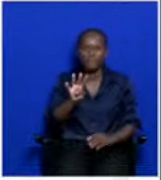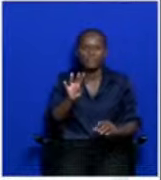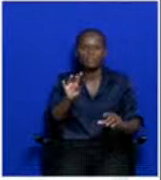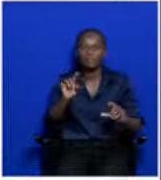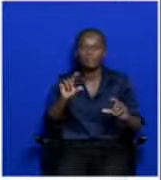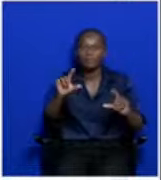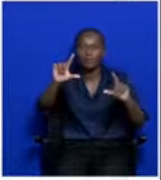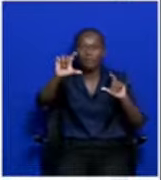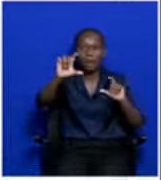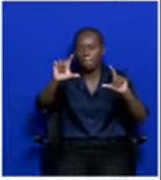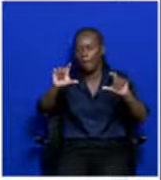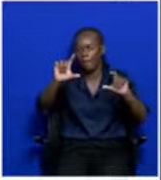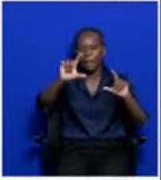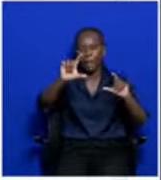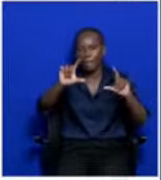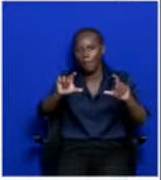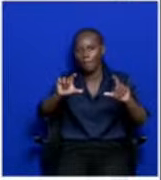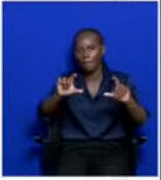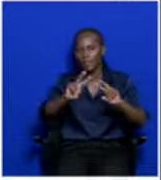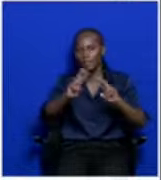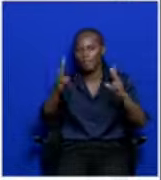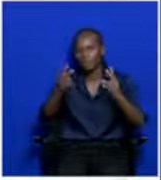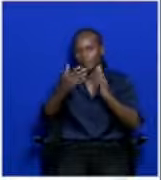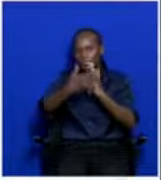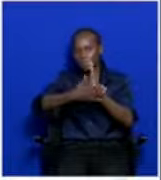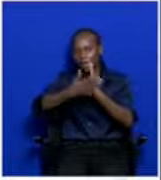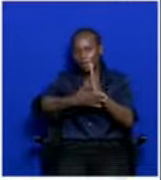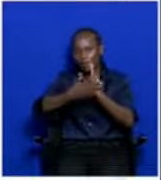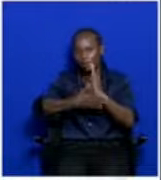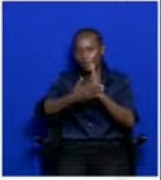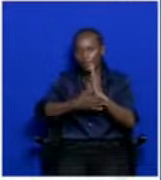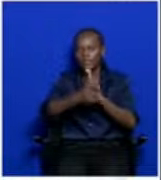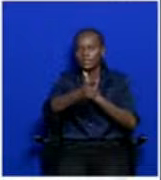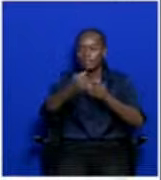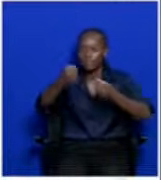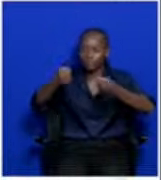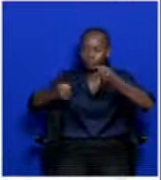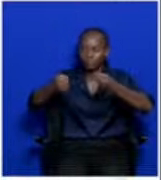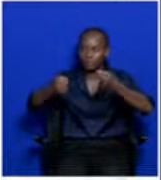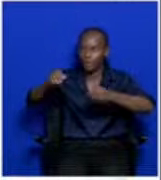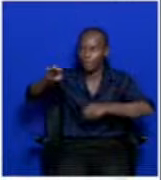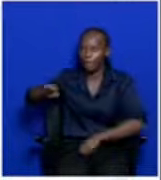officers who were inside those vehicles. They are out now.